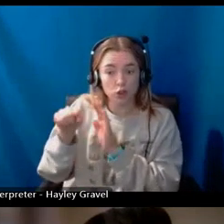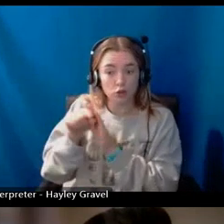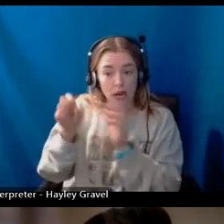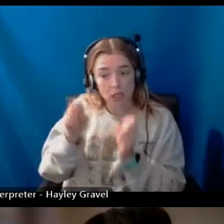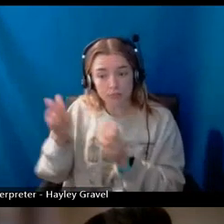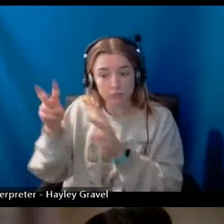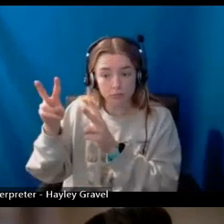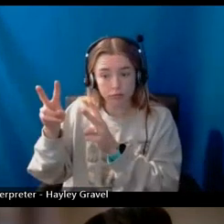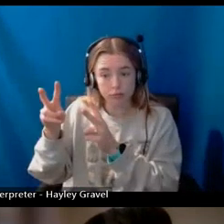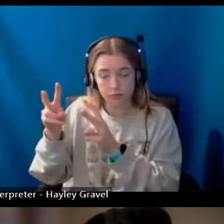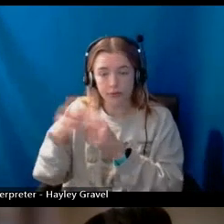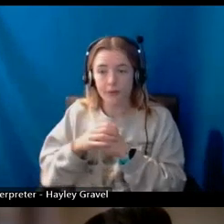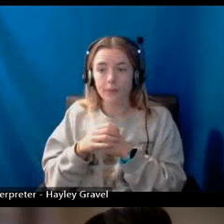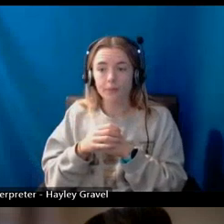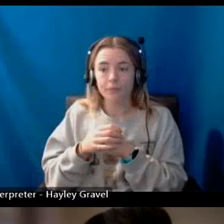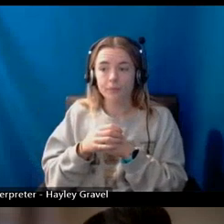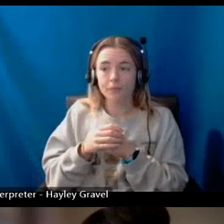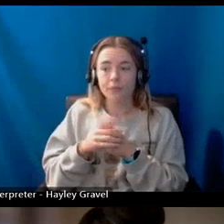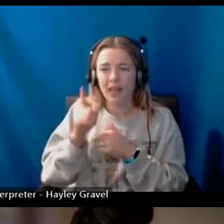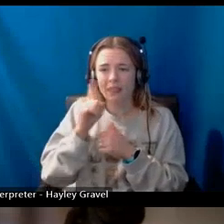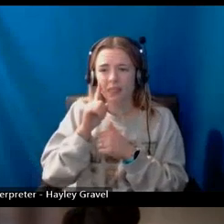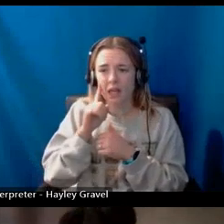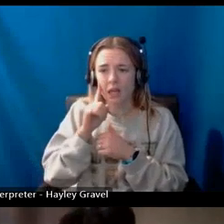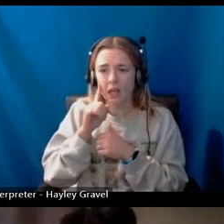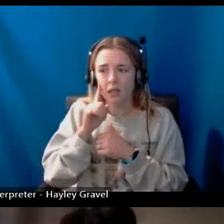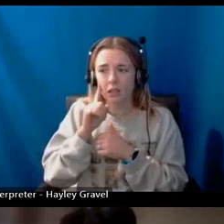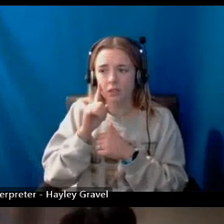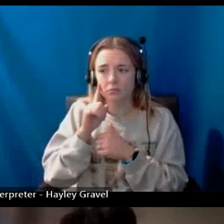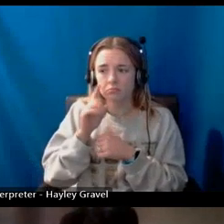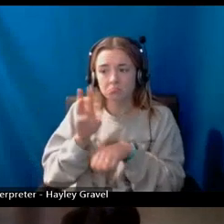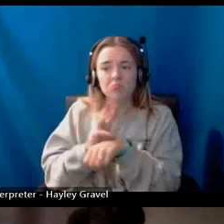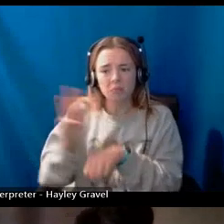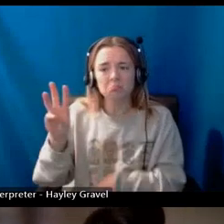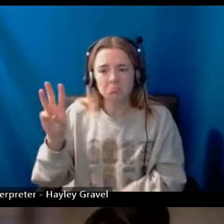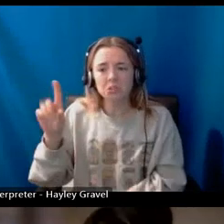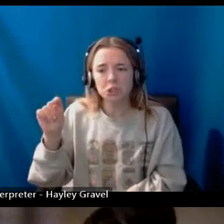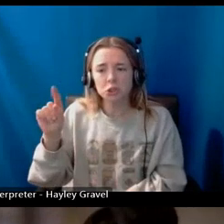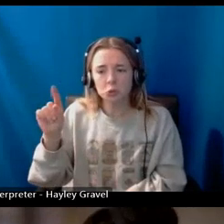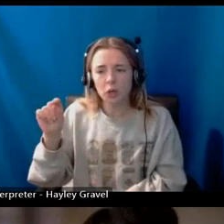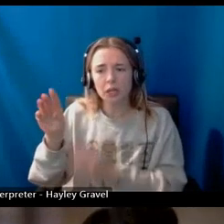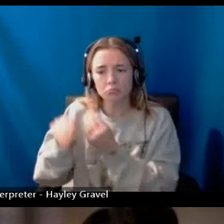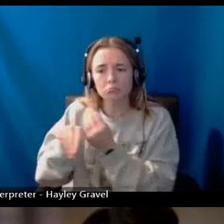And I don't think I have anything else other than we're going to meet back, let's say 6:20.